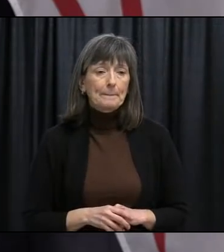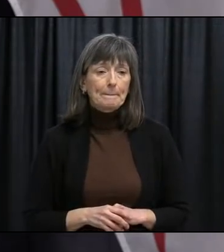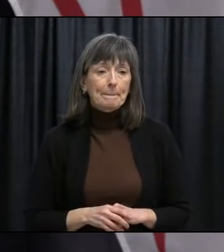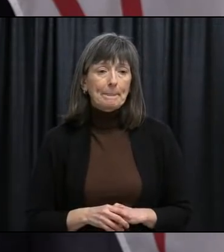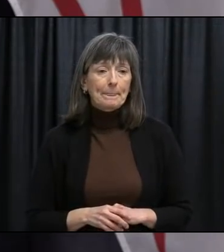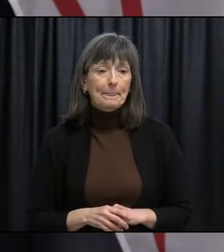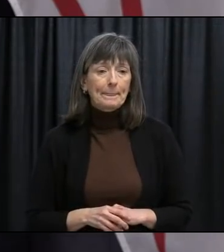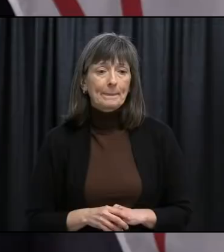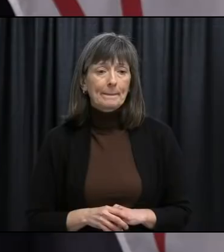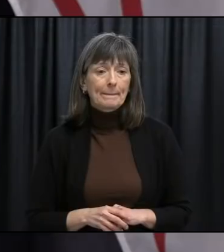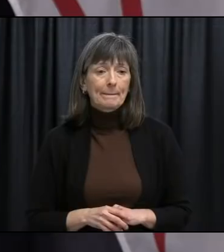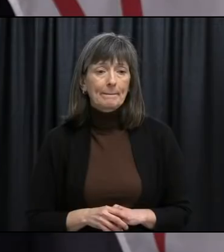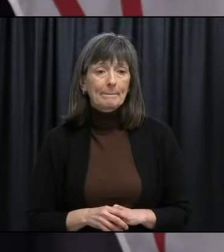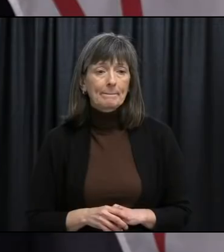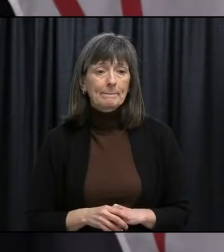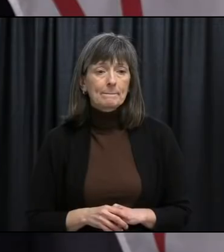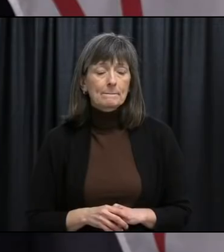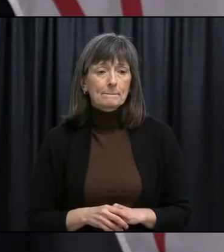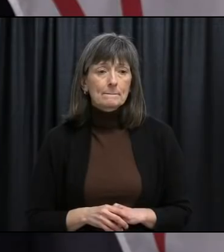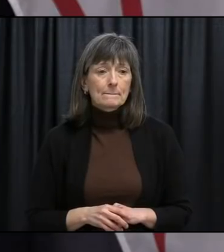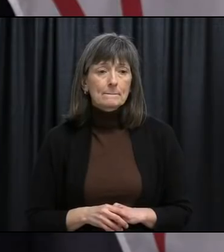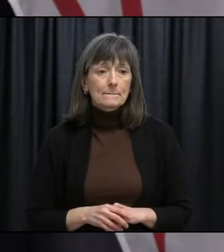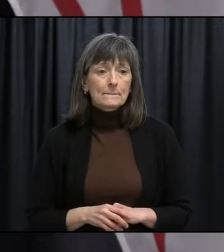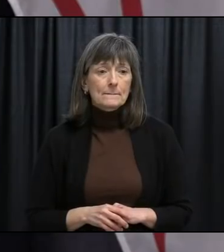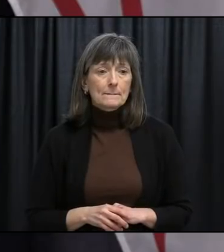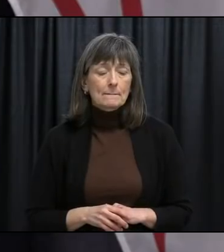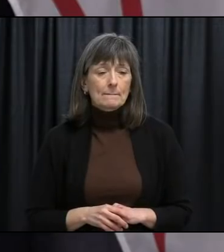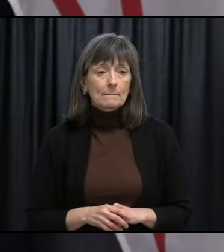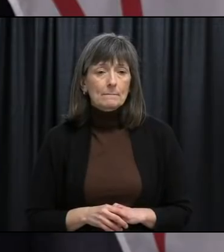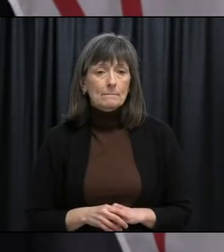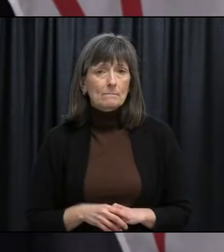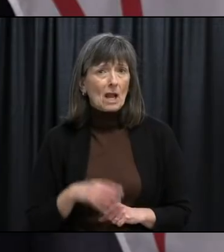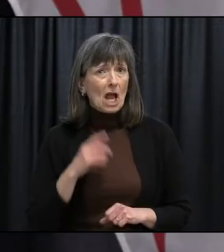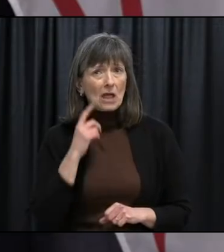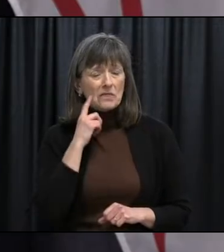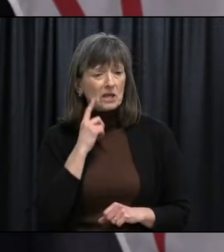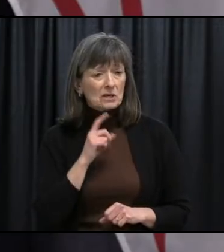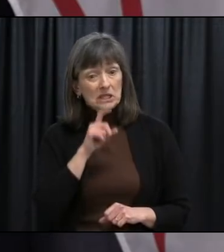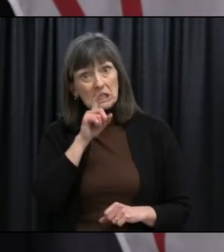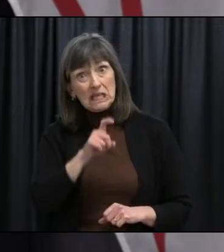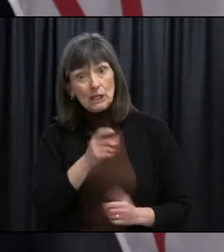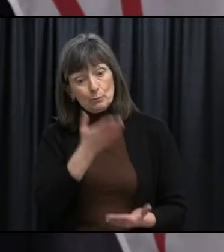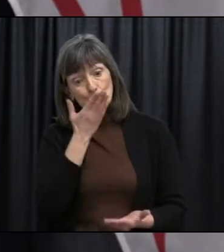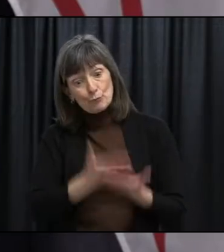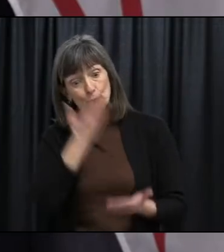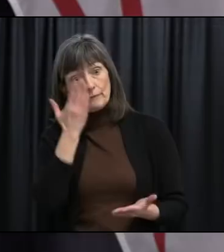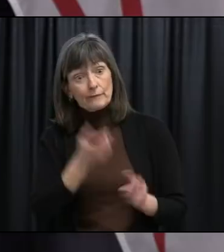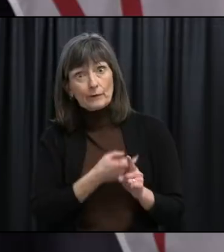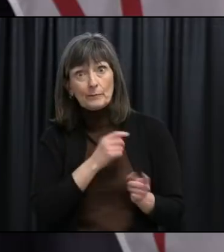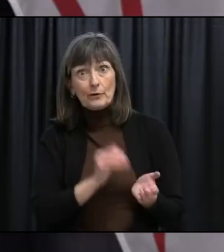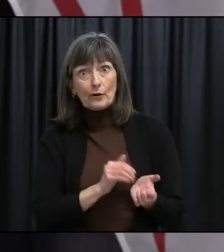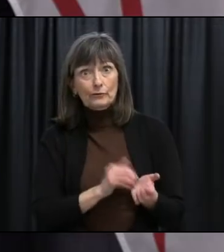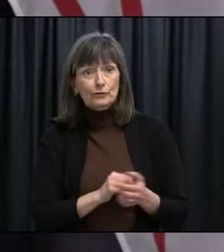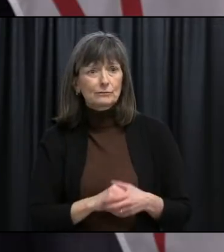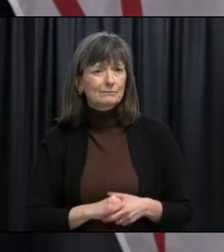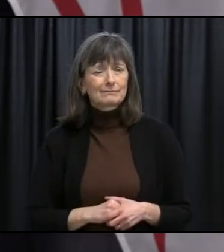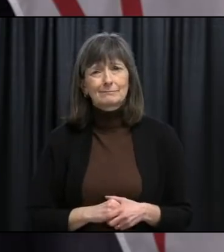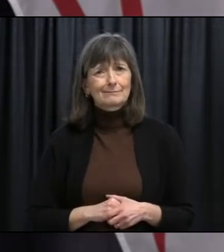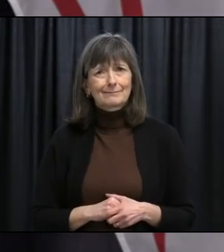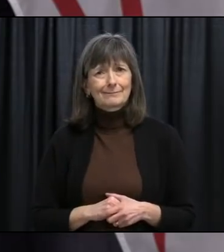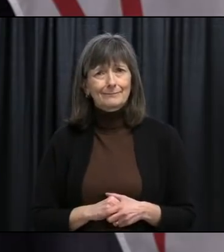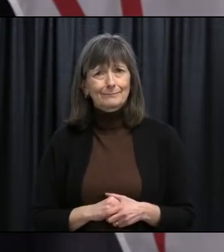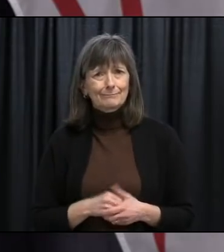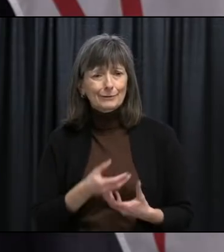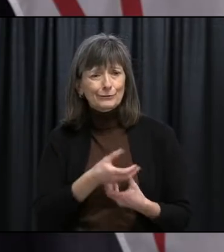I think people can have that conversation. I don't know that we need to require proof that they've had that conversation. I think adults can